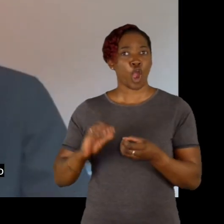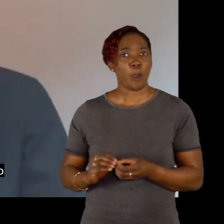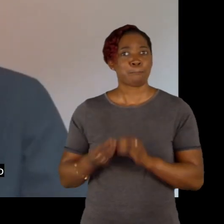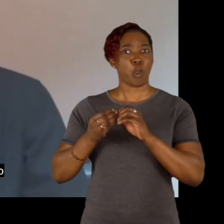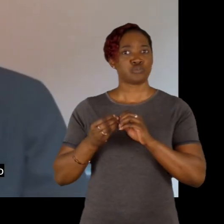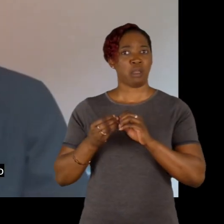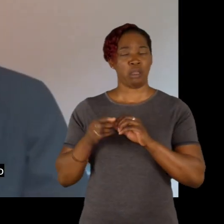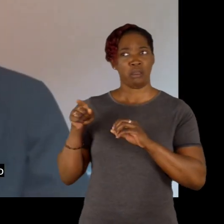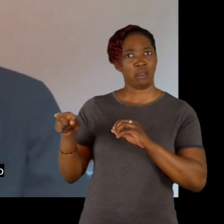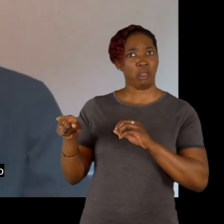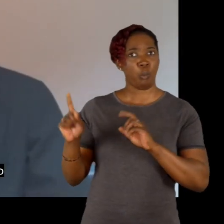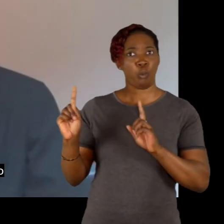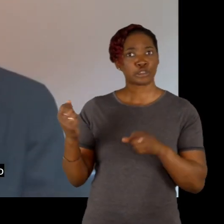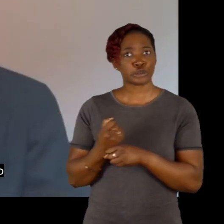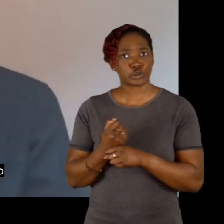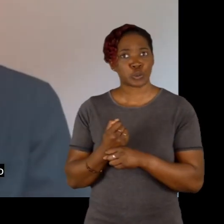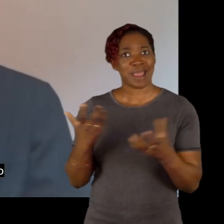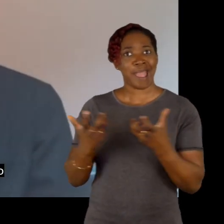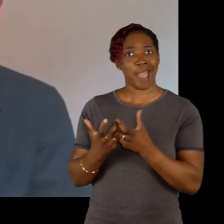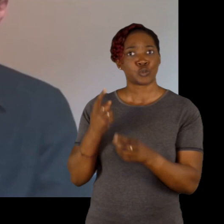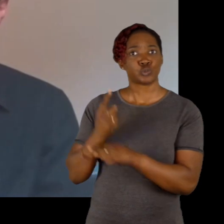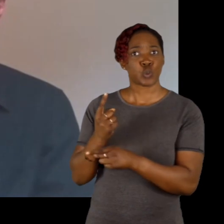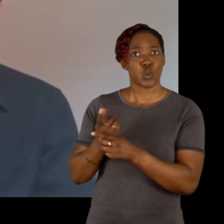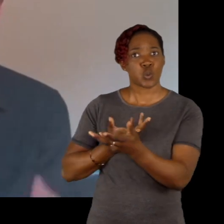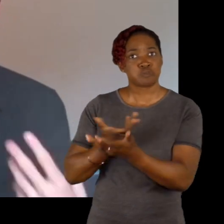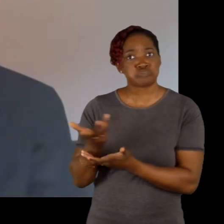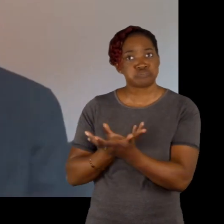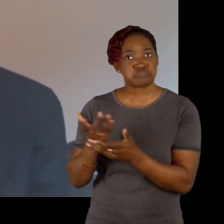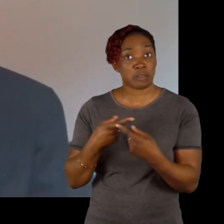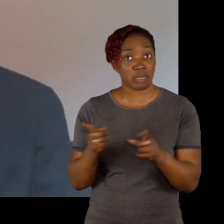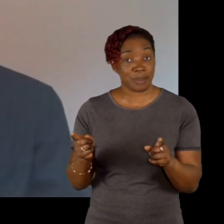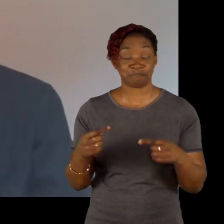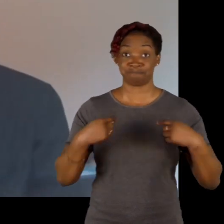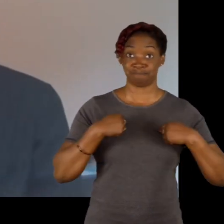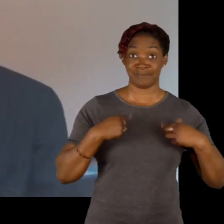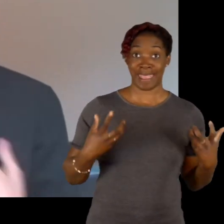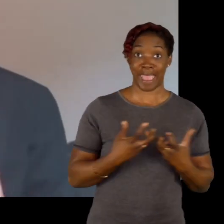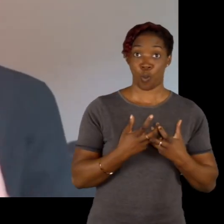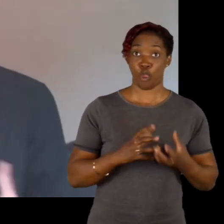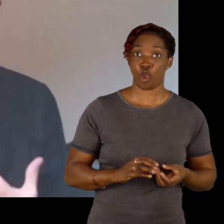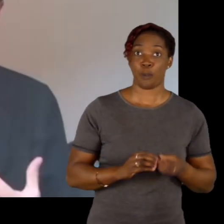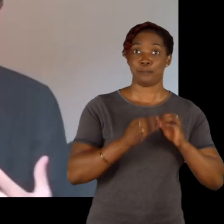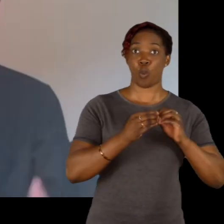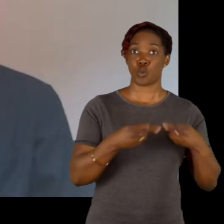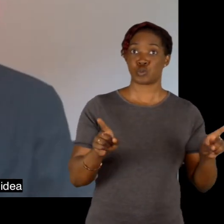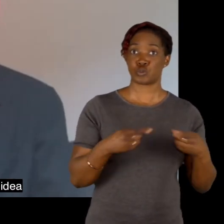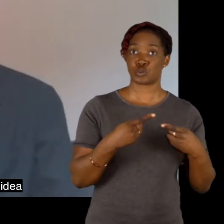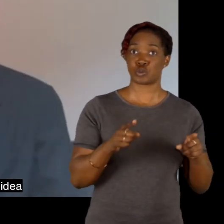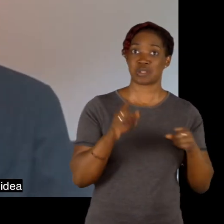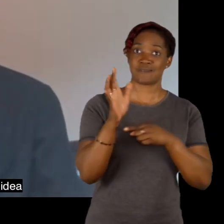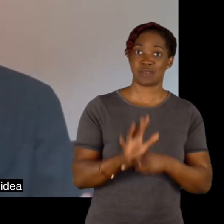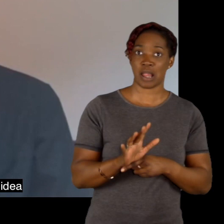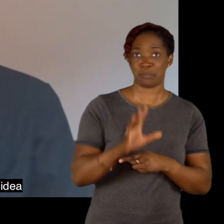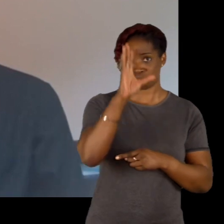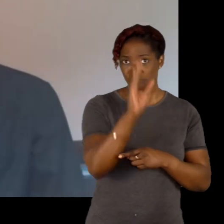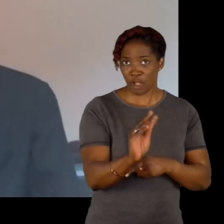what composers do and how to talk to them. I'm going to go through a step-by-step guide of how I compose a film, just to give you a little